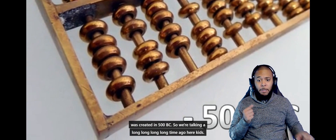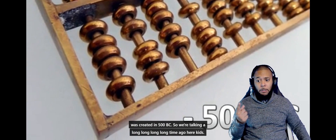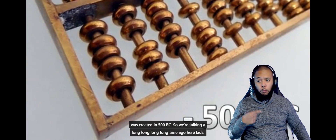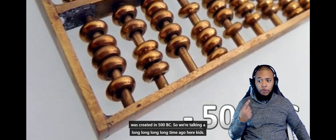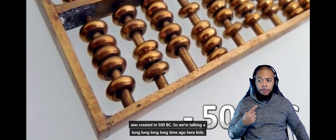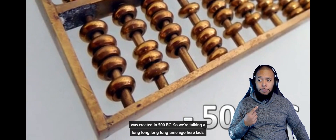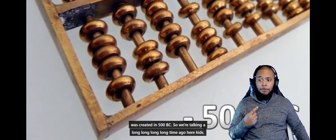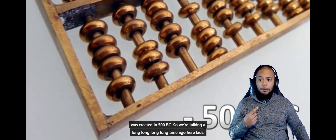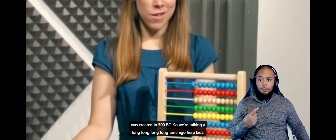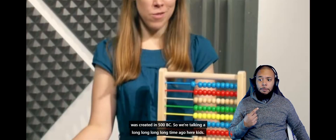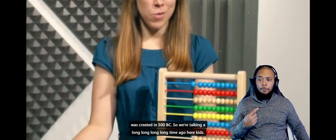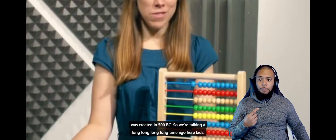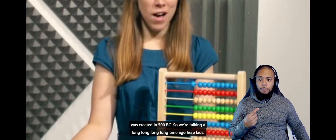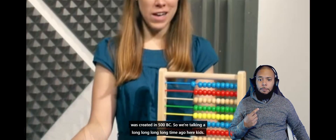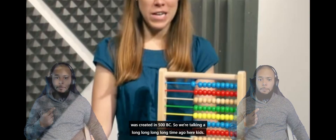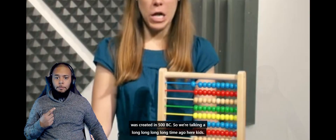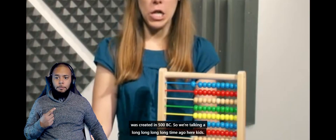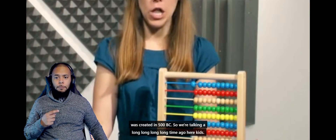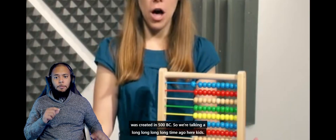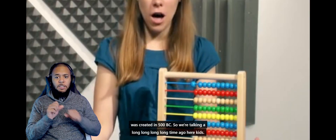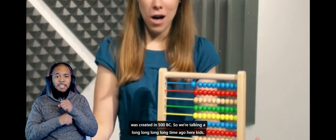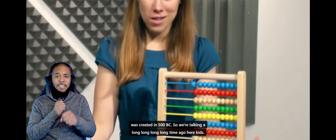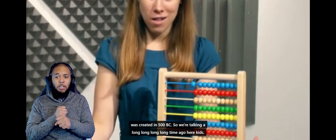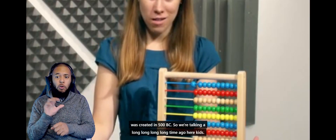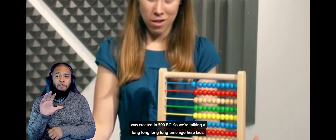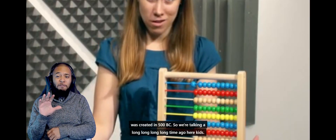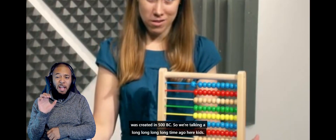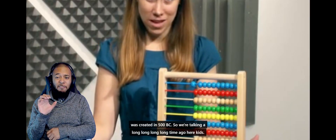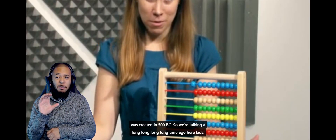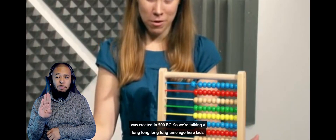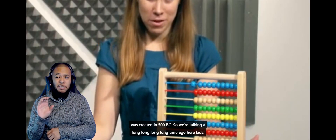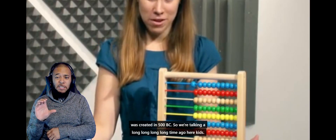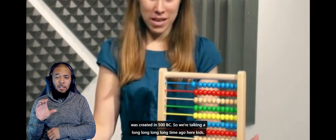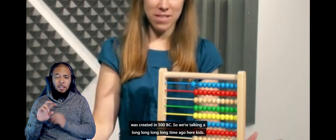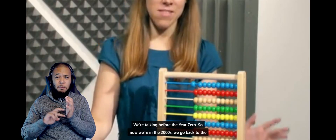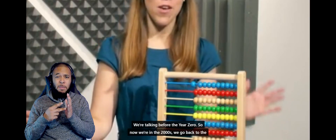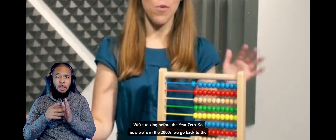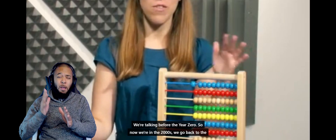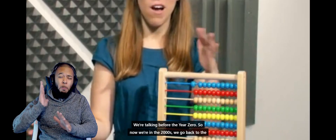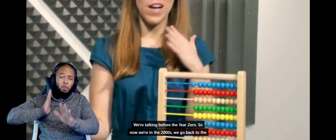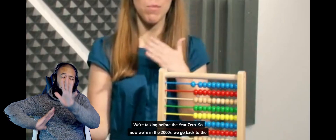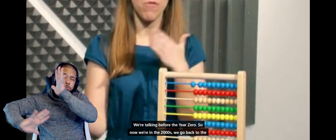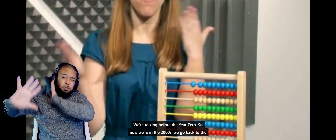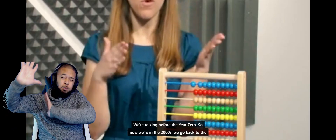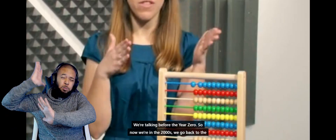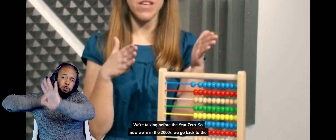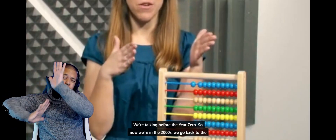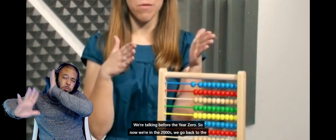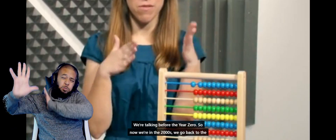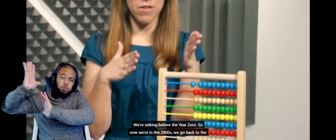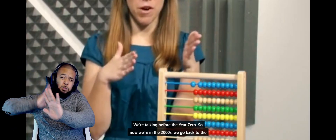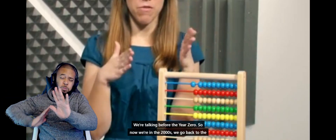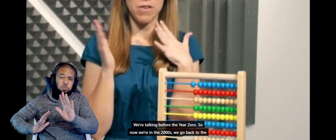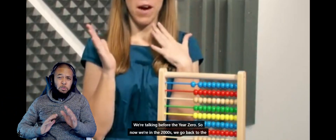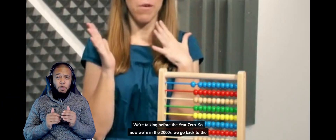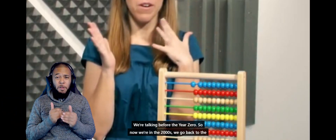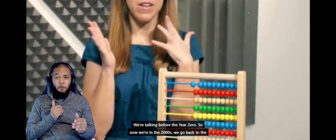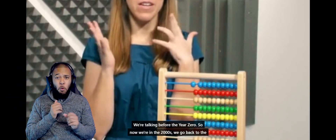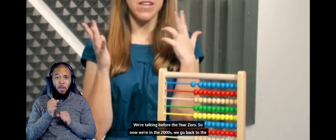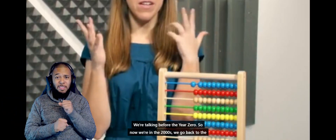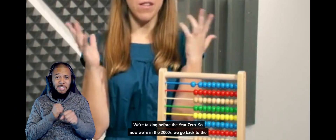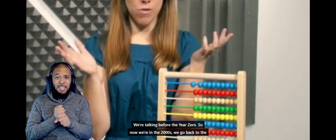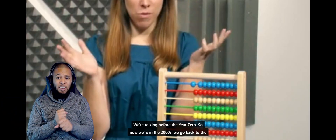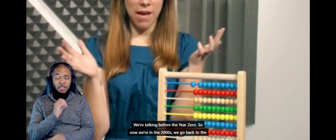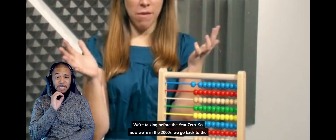500 BC. So we're talking a long time ago here, kids. We're talking before the year 0. So now